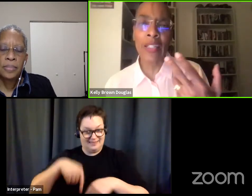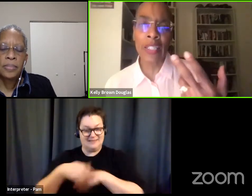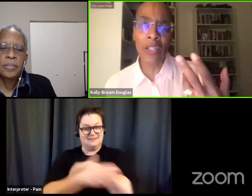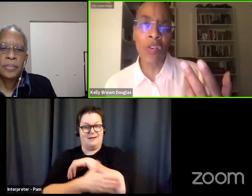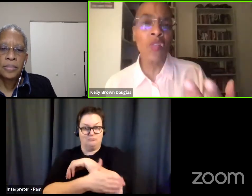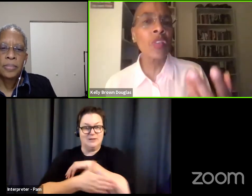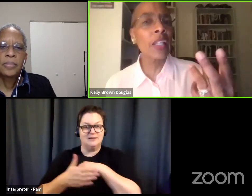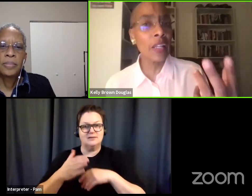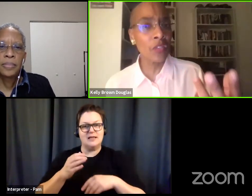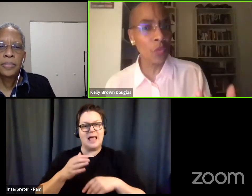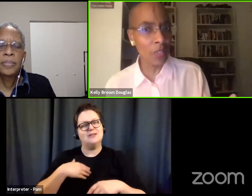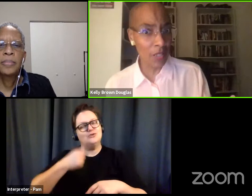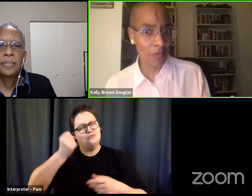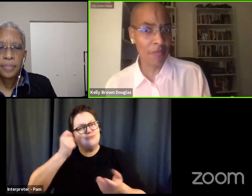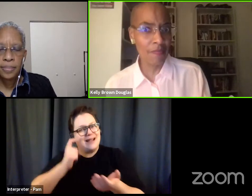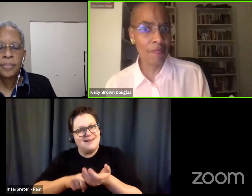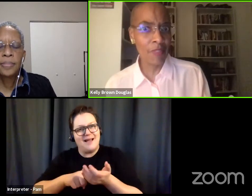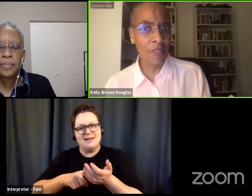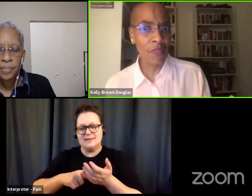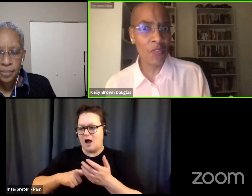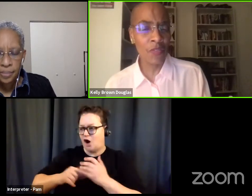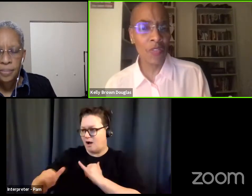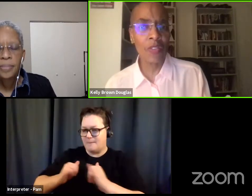we are not set over and against one another.